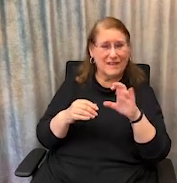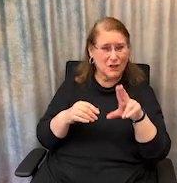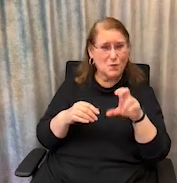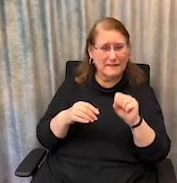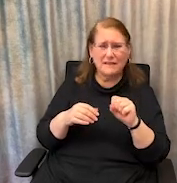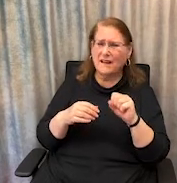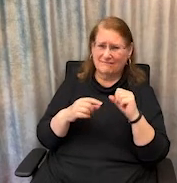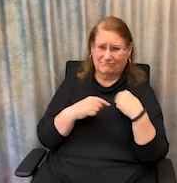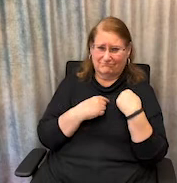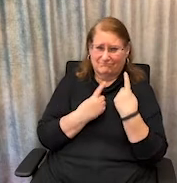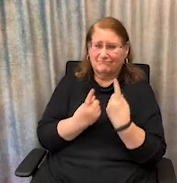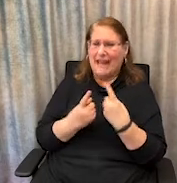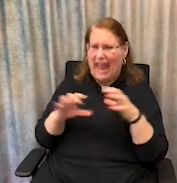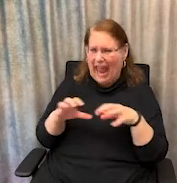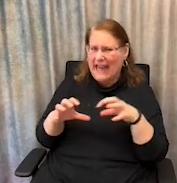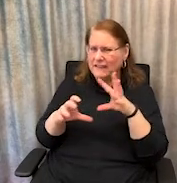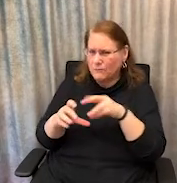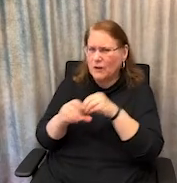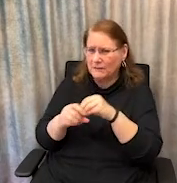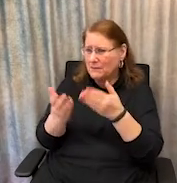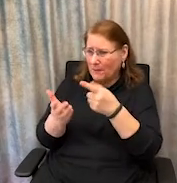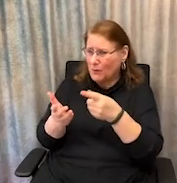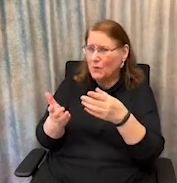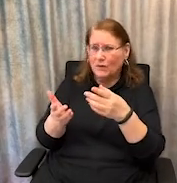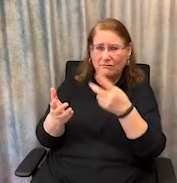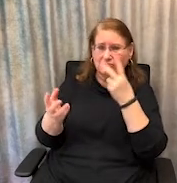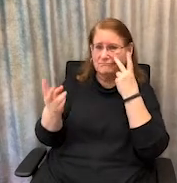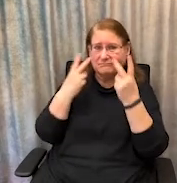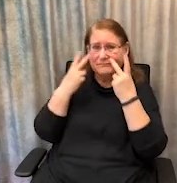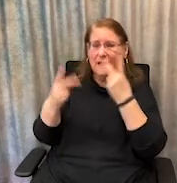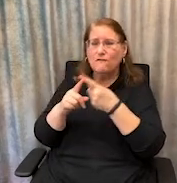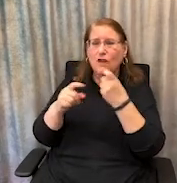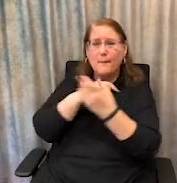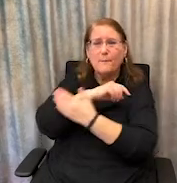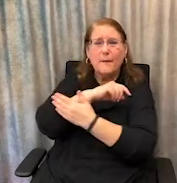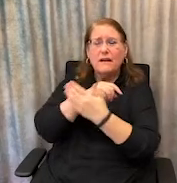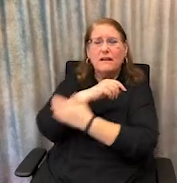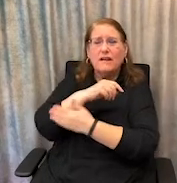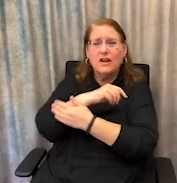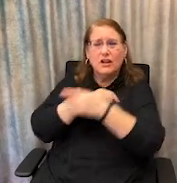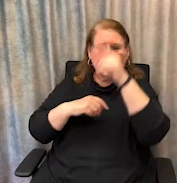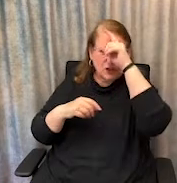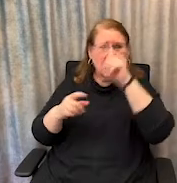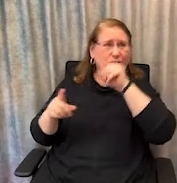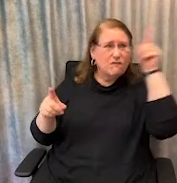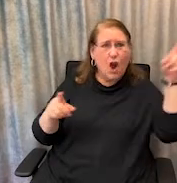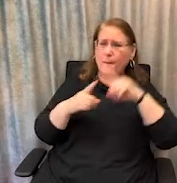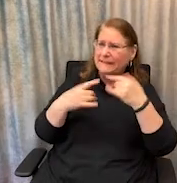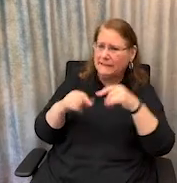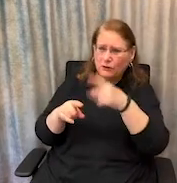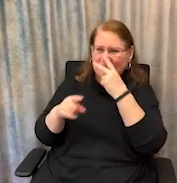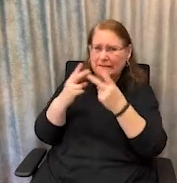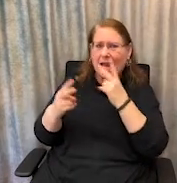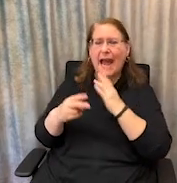lot of active participation. You guys probably heard even from Germany, you know, with the Black Lives Matter